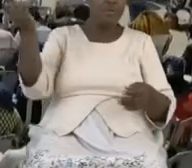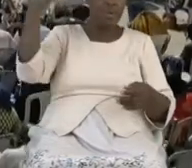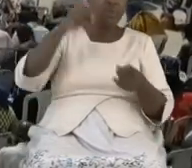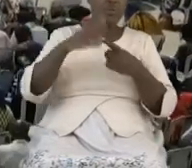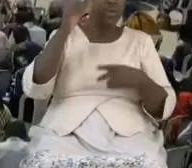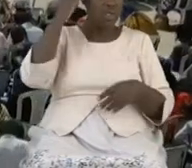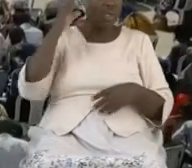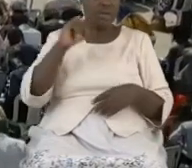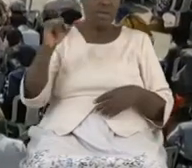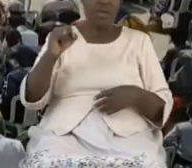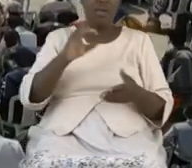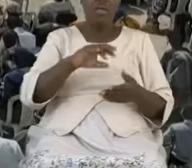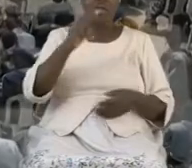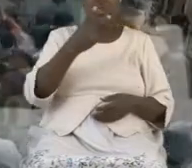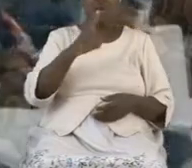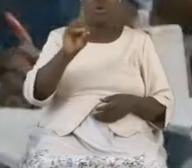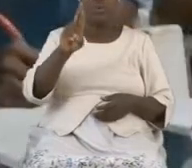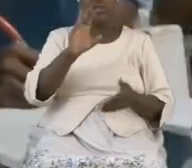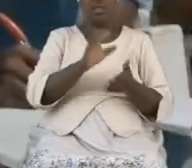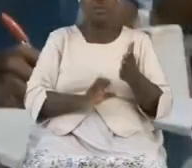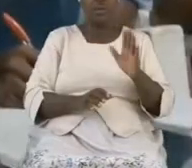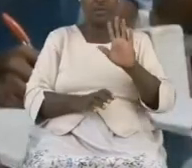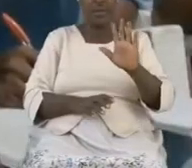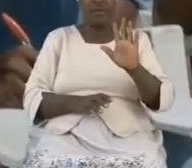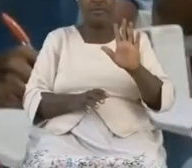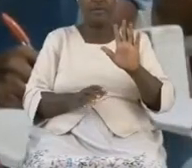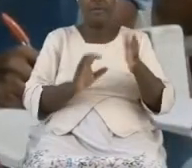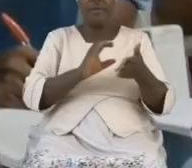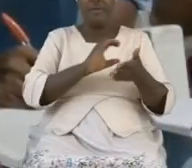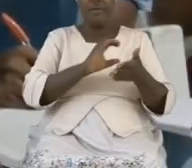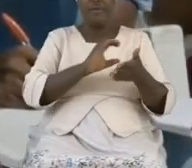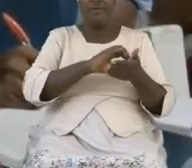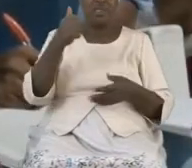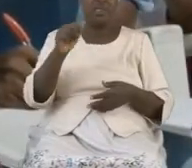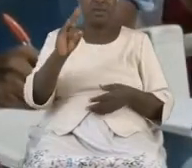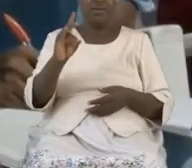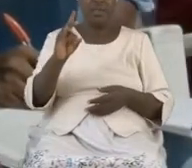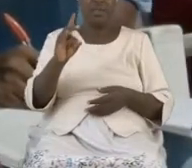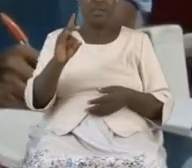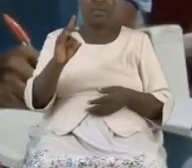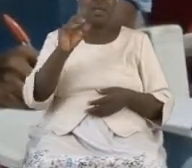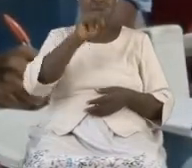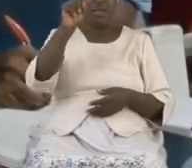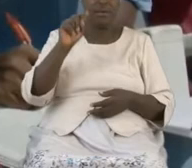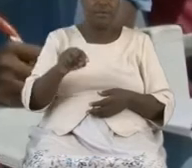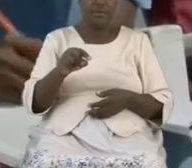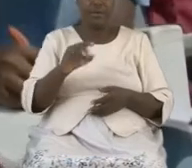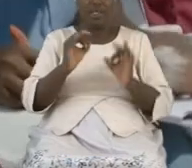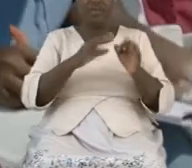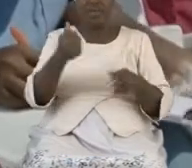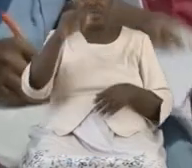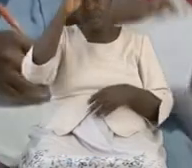chapter 5, verse 17. Therefore, if any man be in